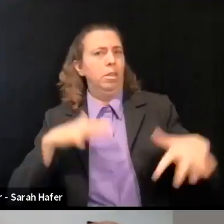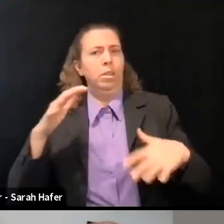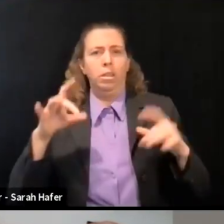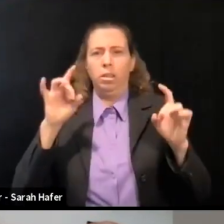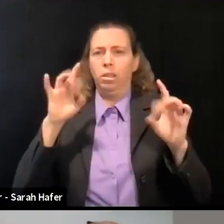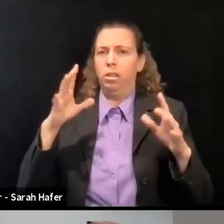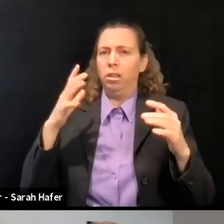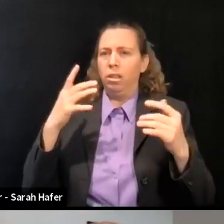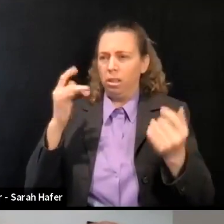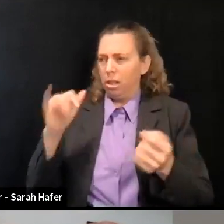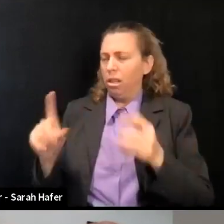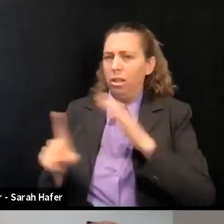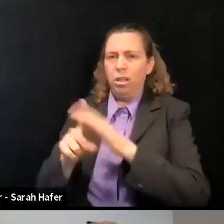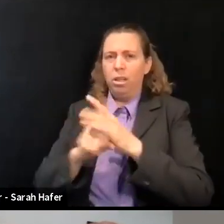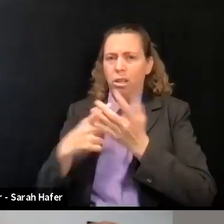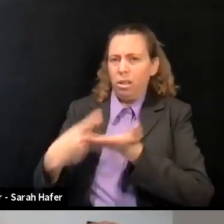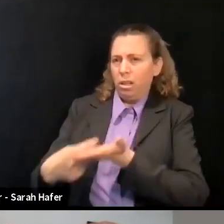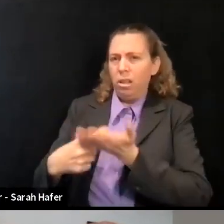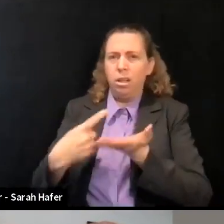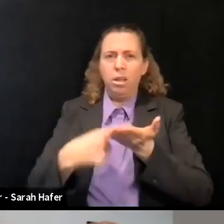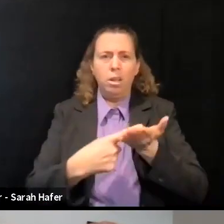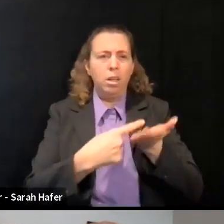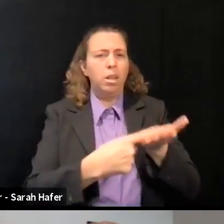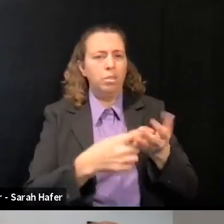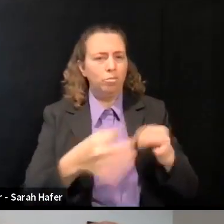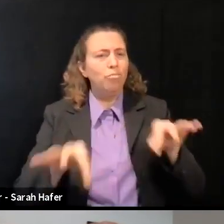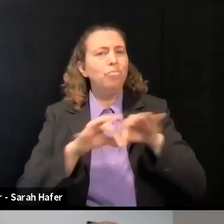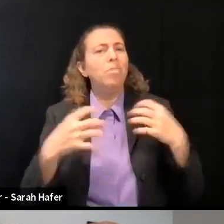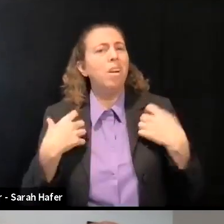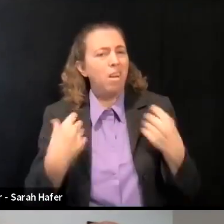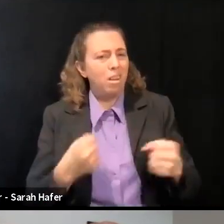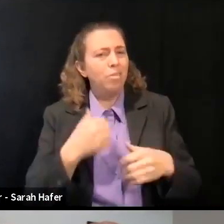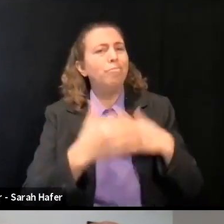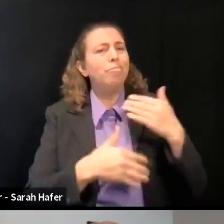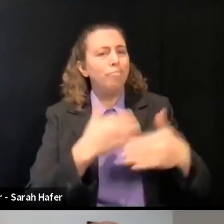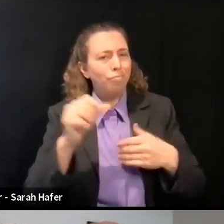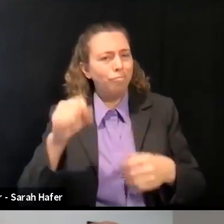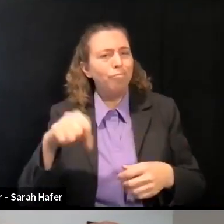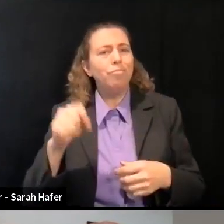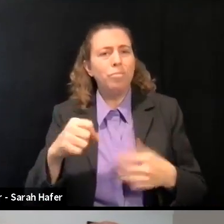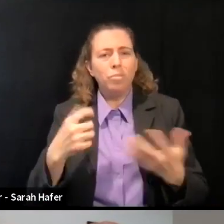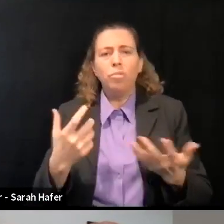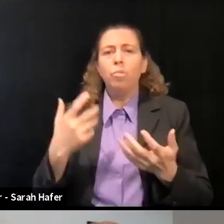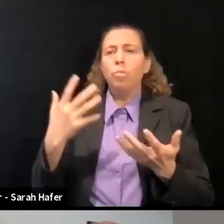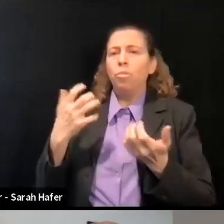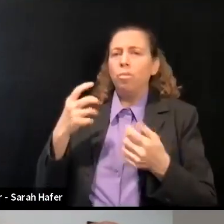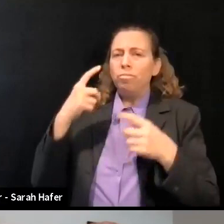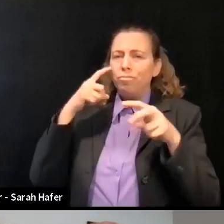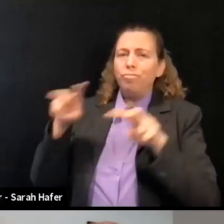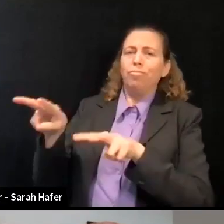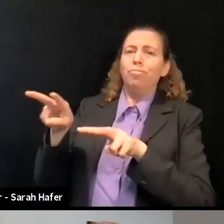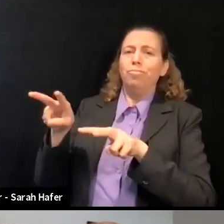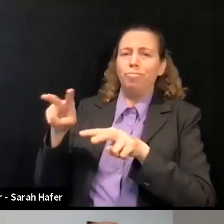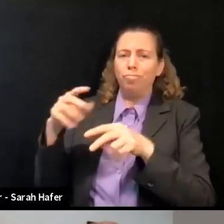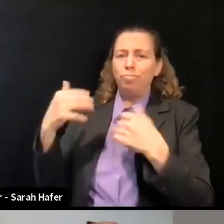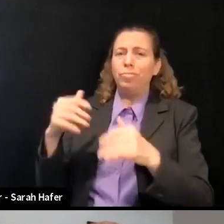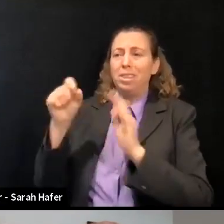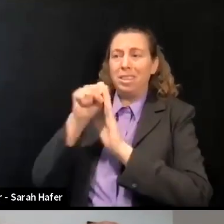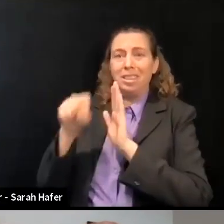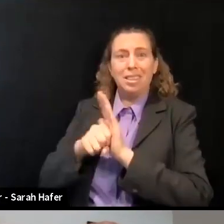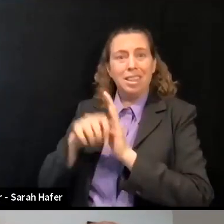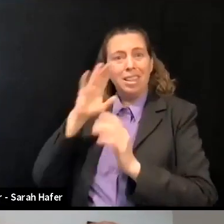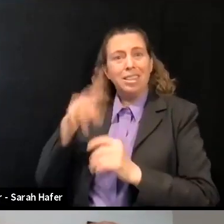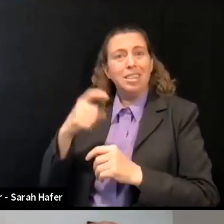health. We want to start with a pause of recognition to our state's recent milestone. This past Sunday, the